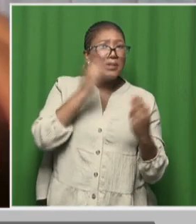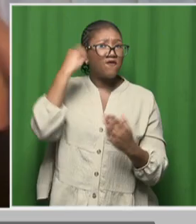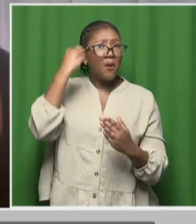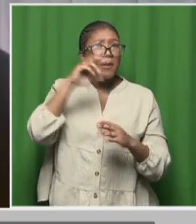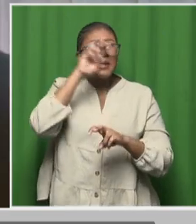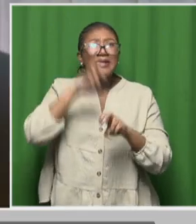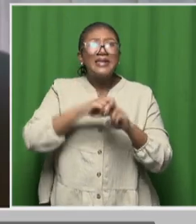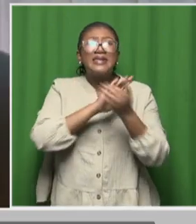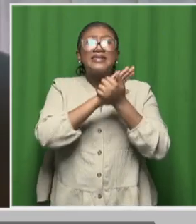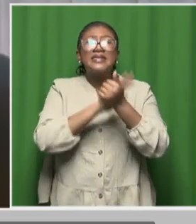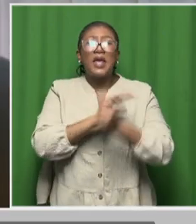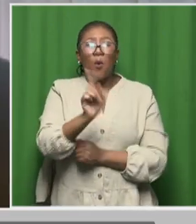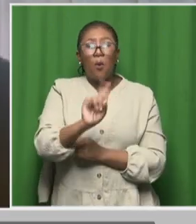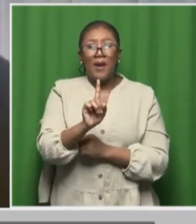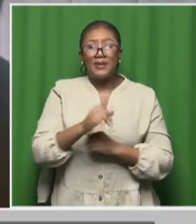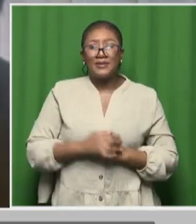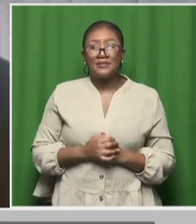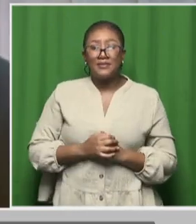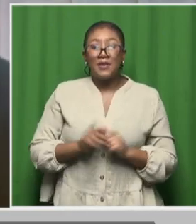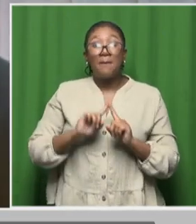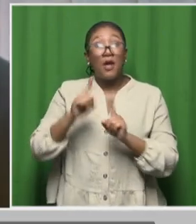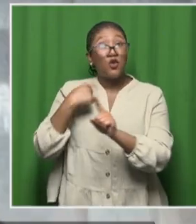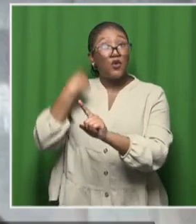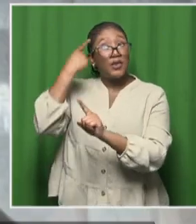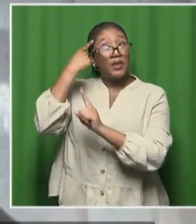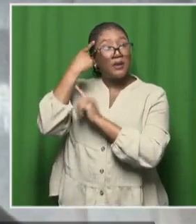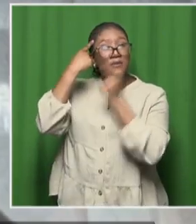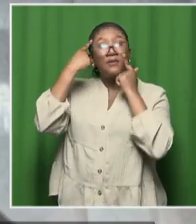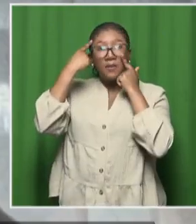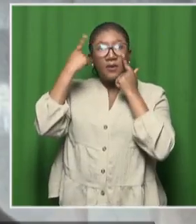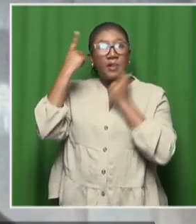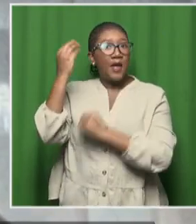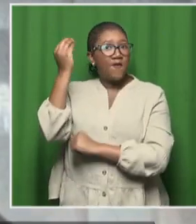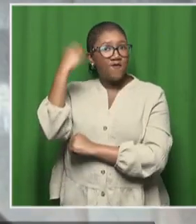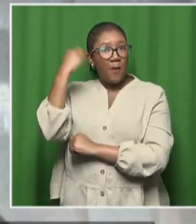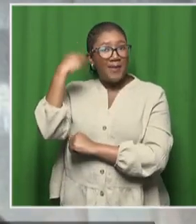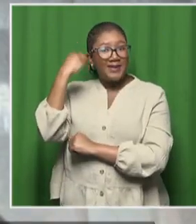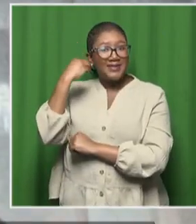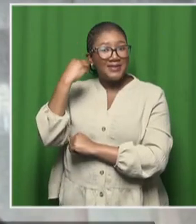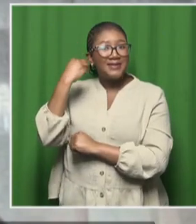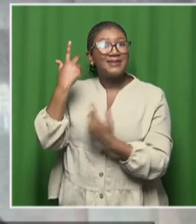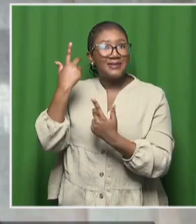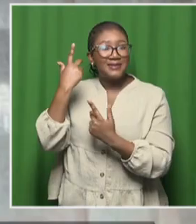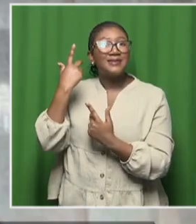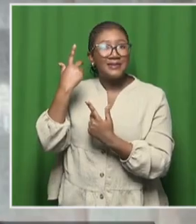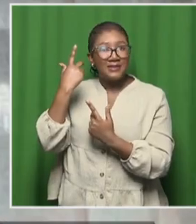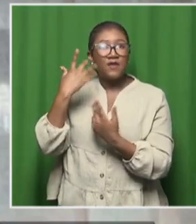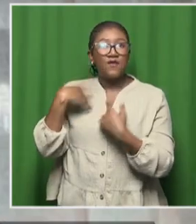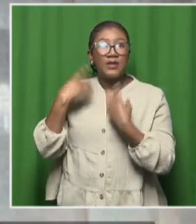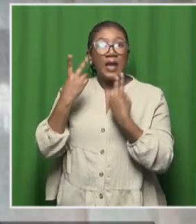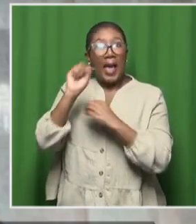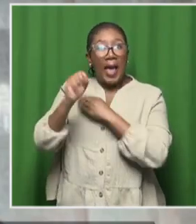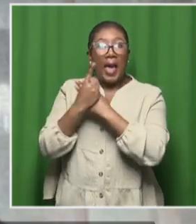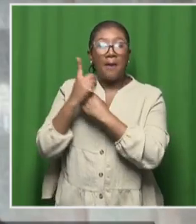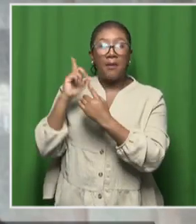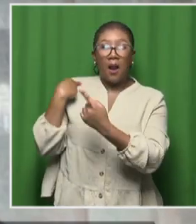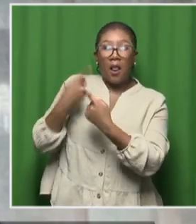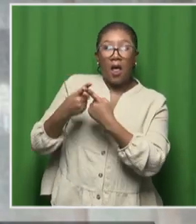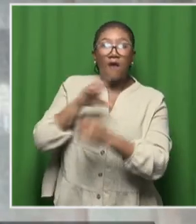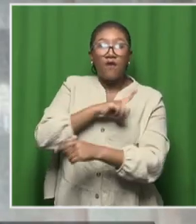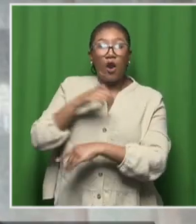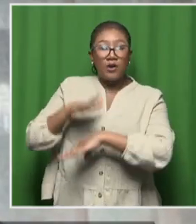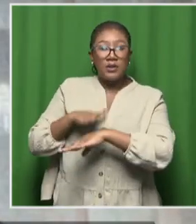Right. So, like, look, think about it. Data, like a form of data science has been happening since a very long time, right? It yeah. just became very